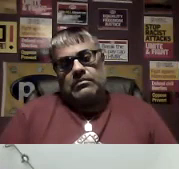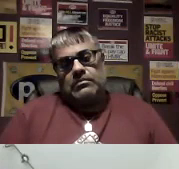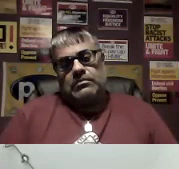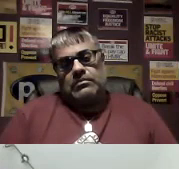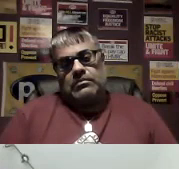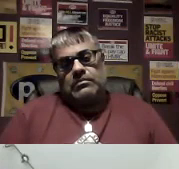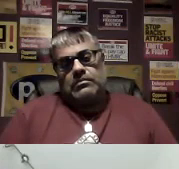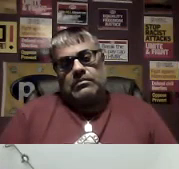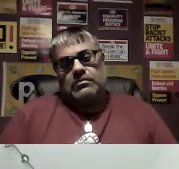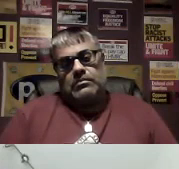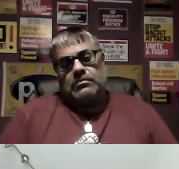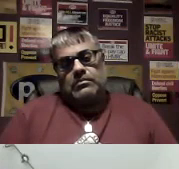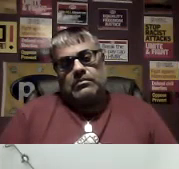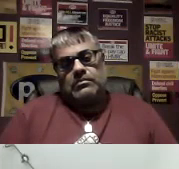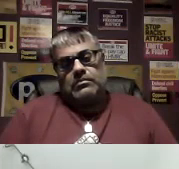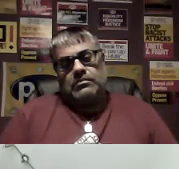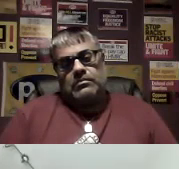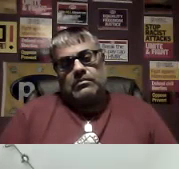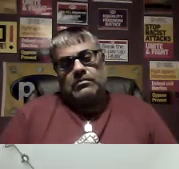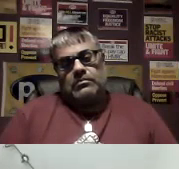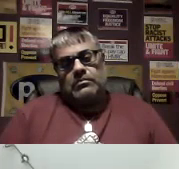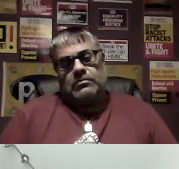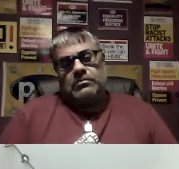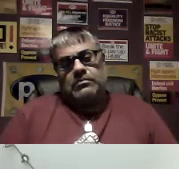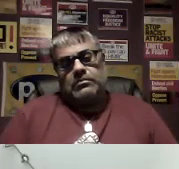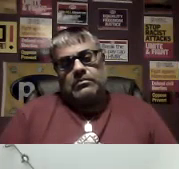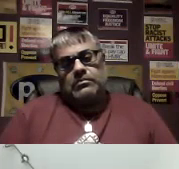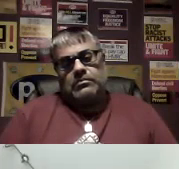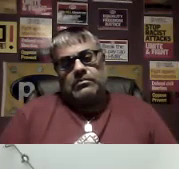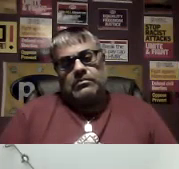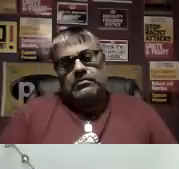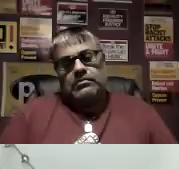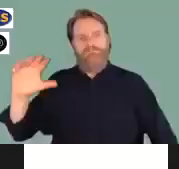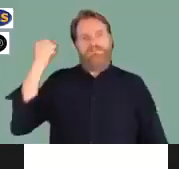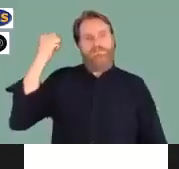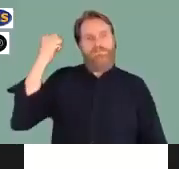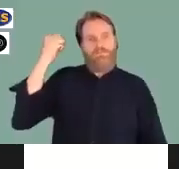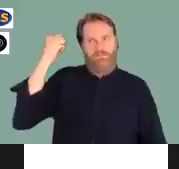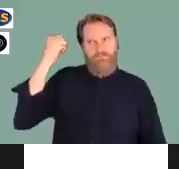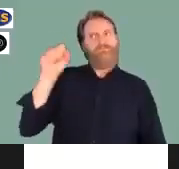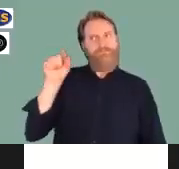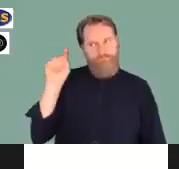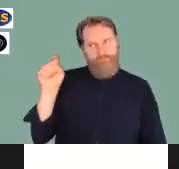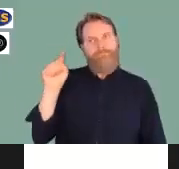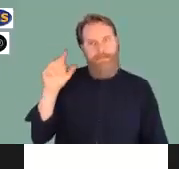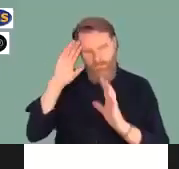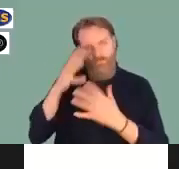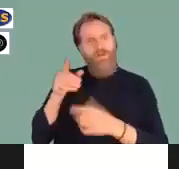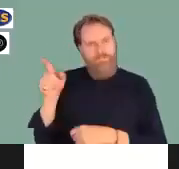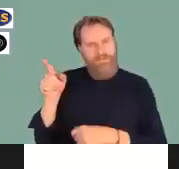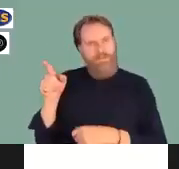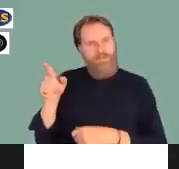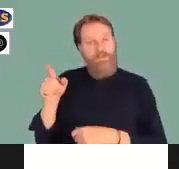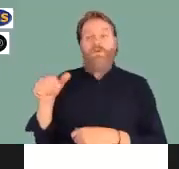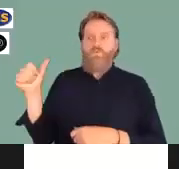witness or find out that somebody is racist outside of the workplace, that is also of concern, and is also something we should